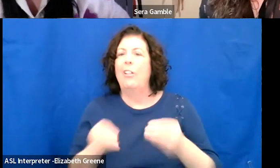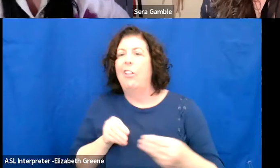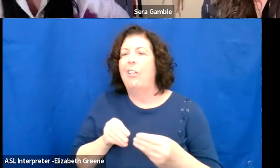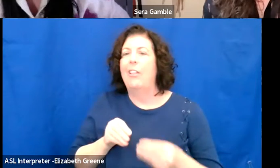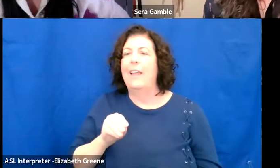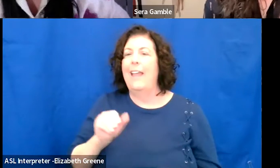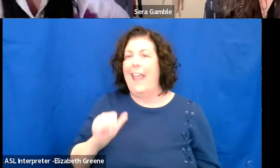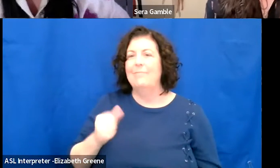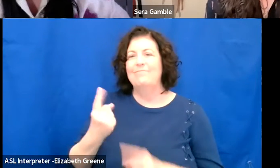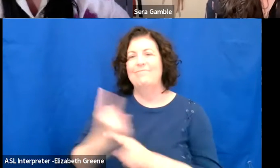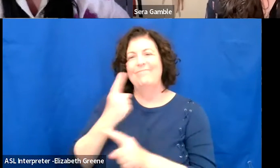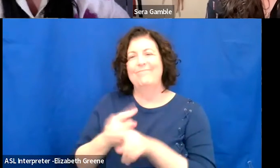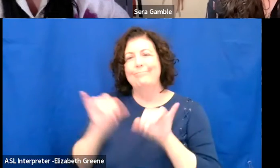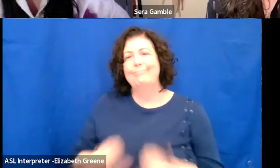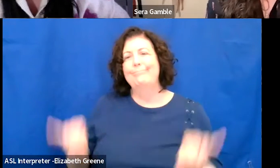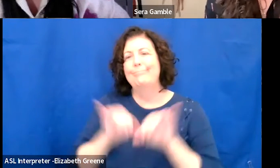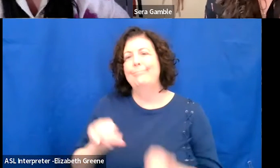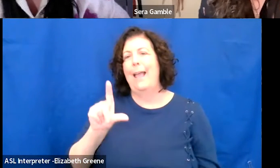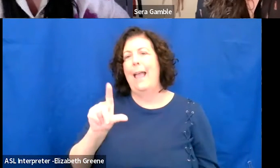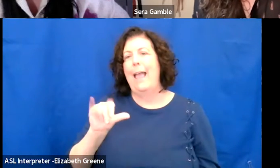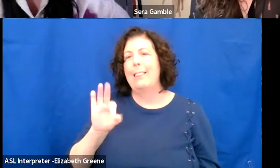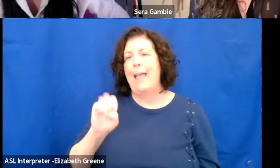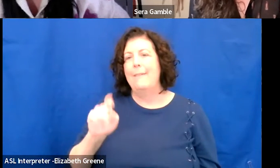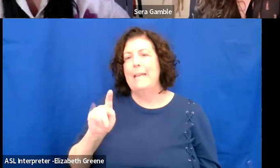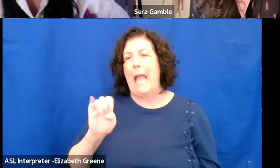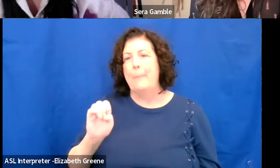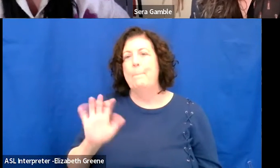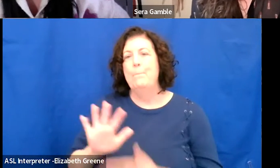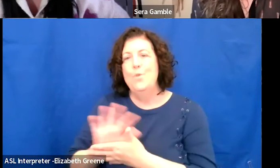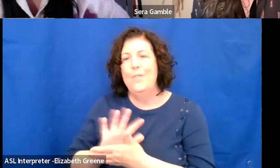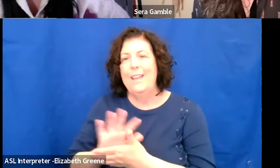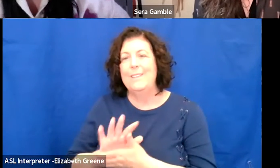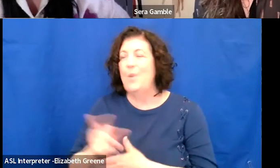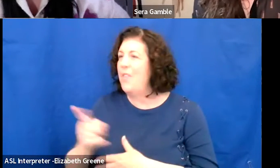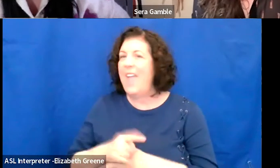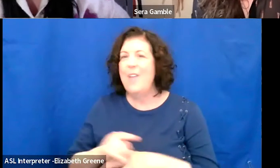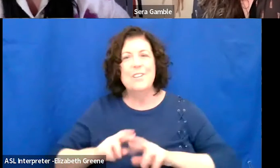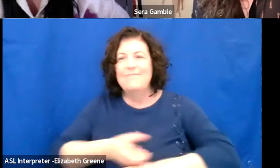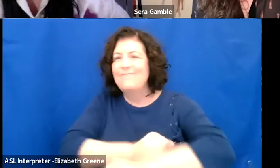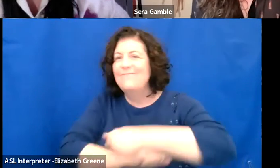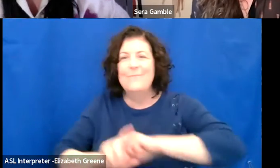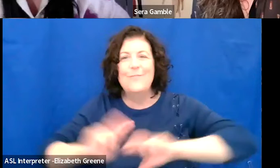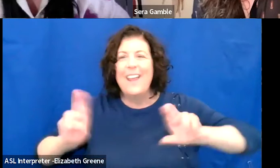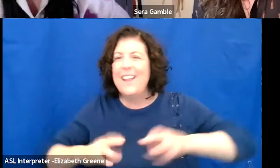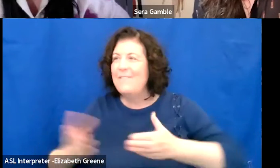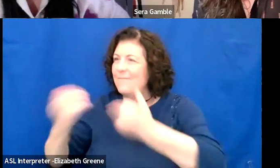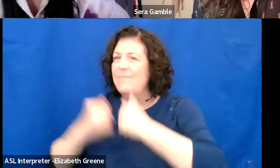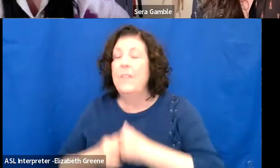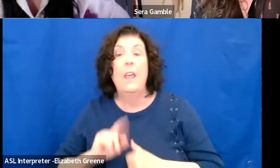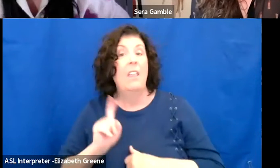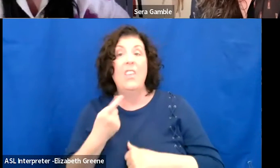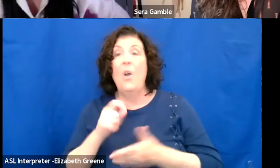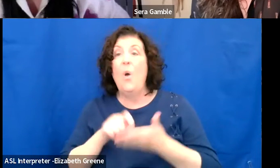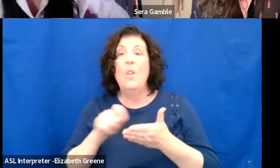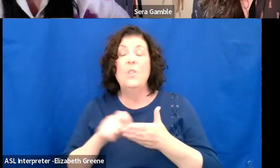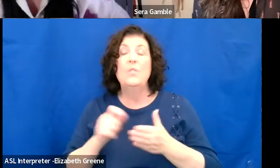pretty game, sort of cheeky creative partners. The only notes they had were about shoring up some of the